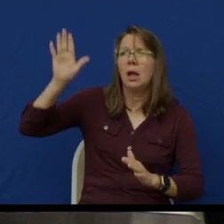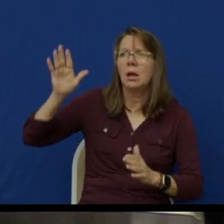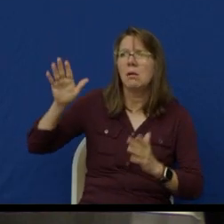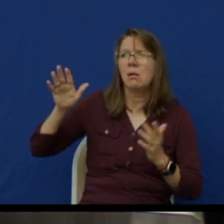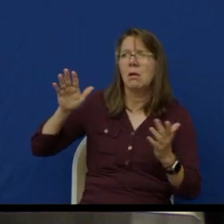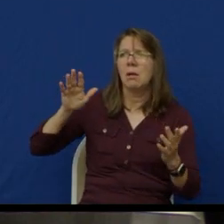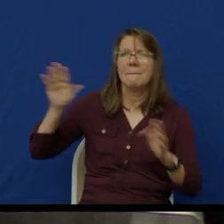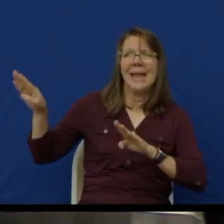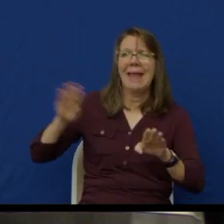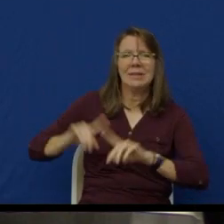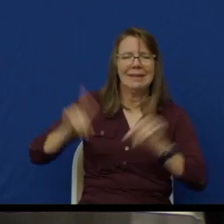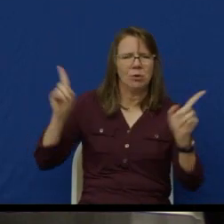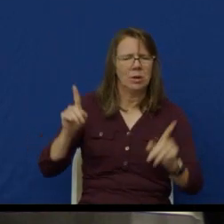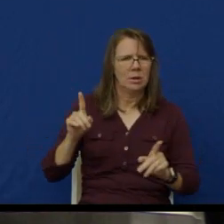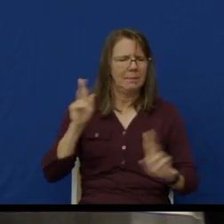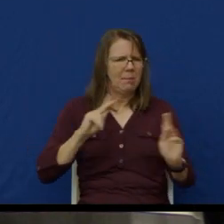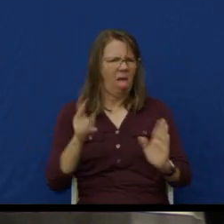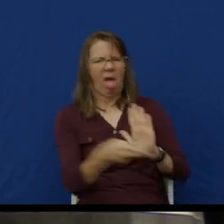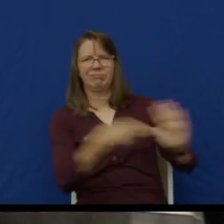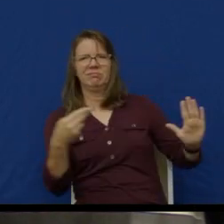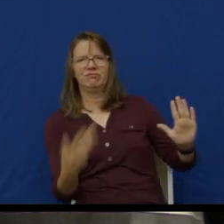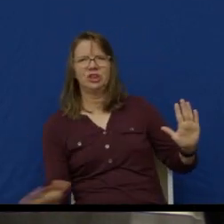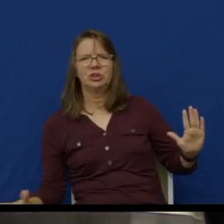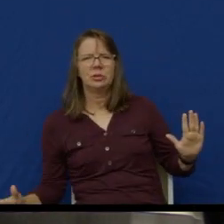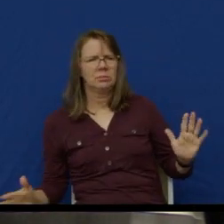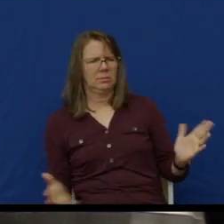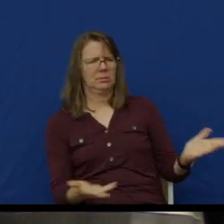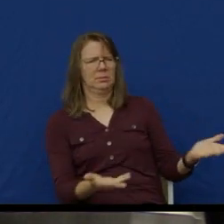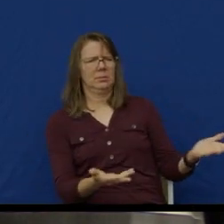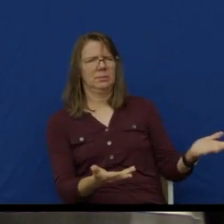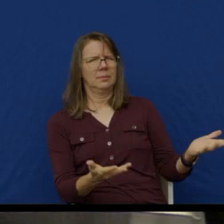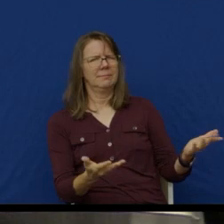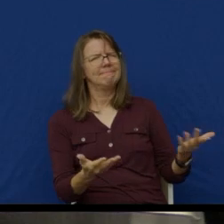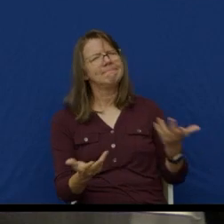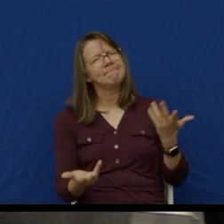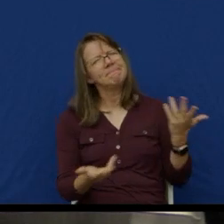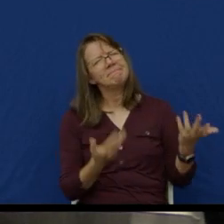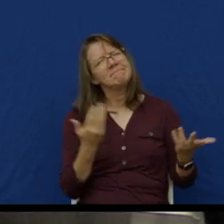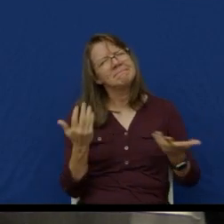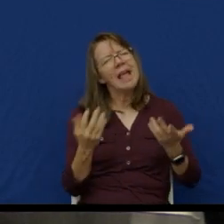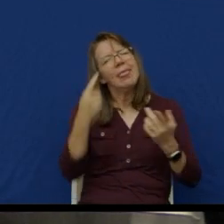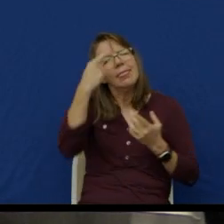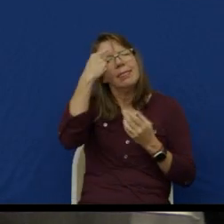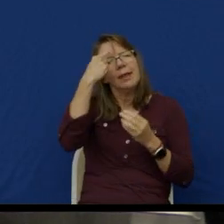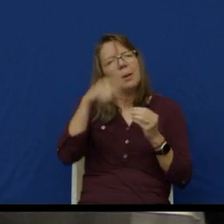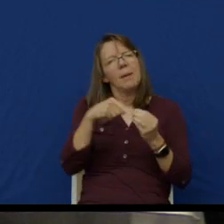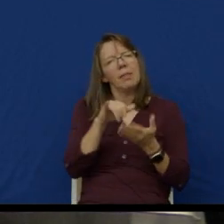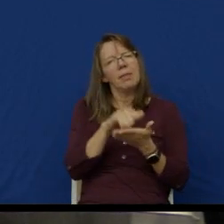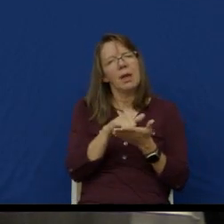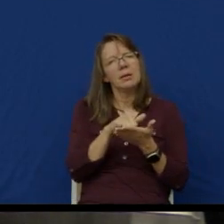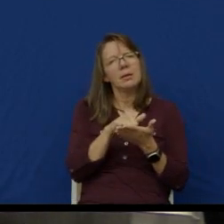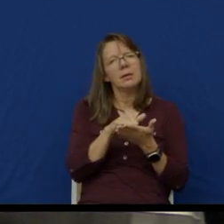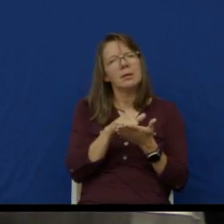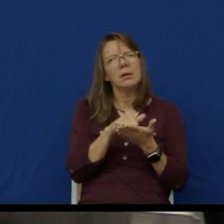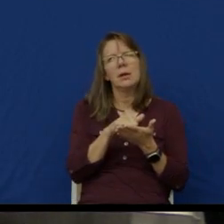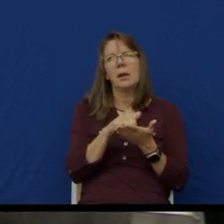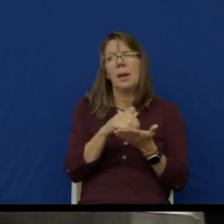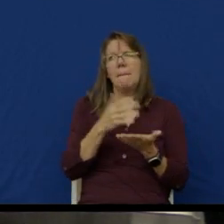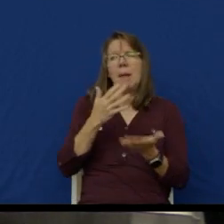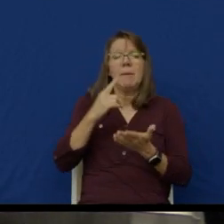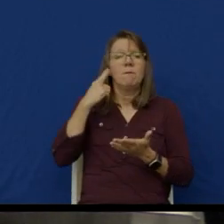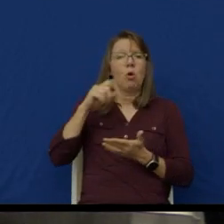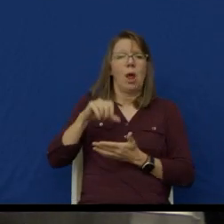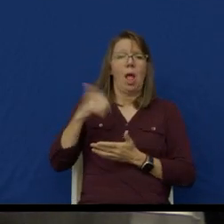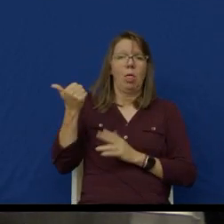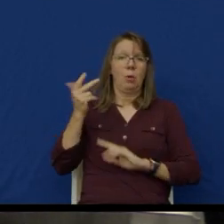and all the other acronyms. So just think about that, and it's not any big deal probably for anybody else, but